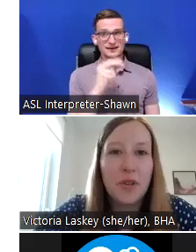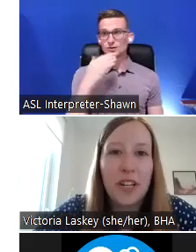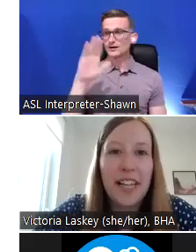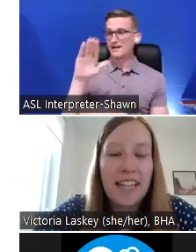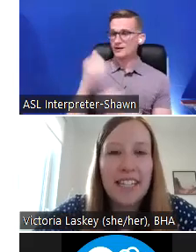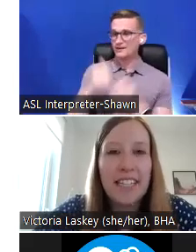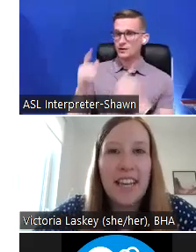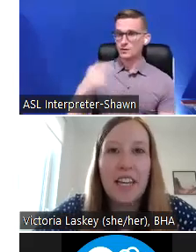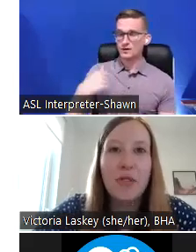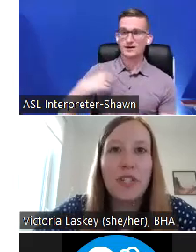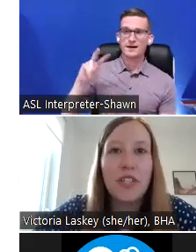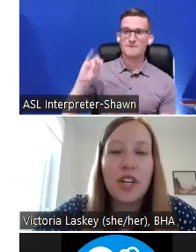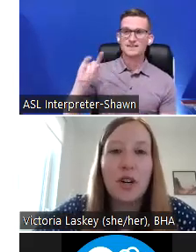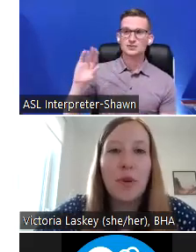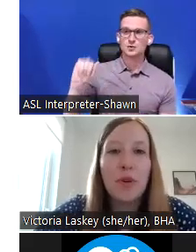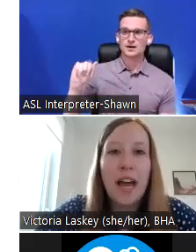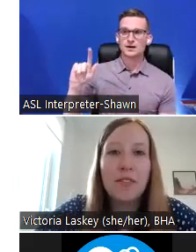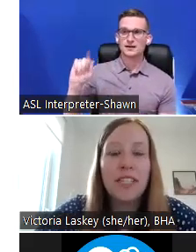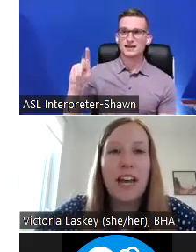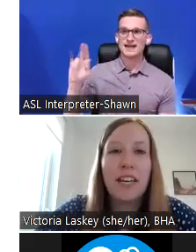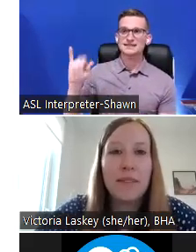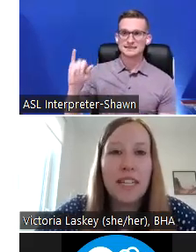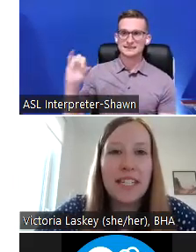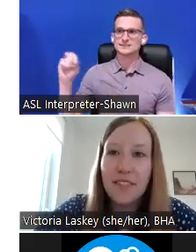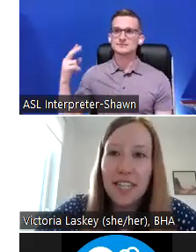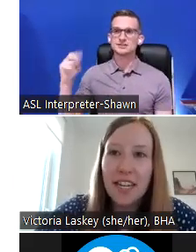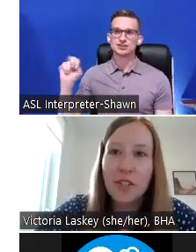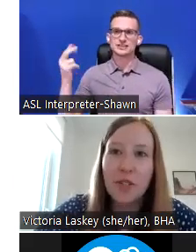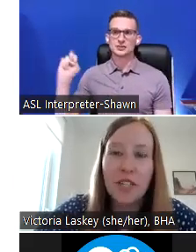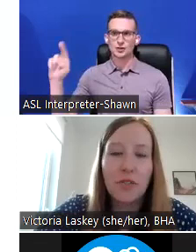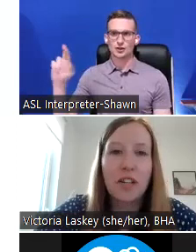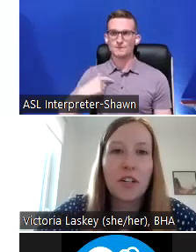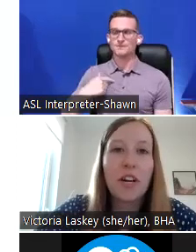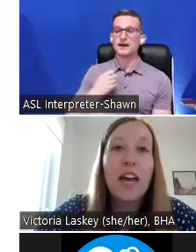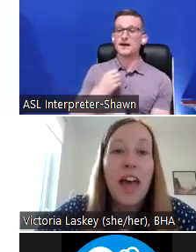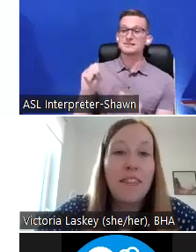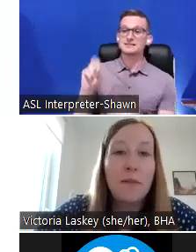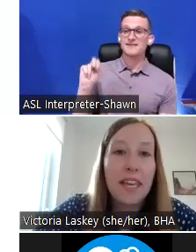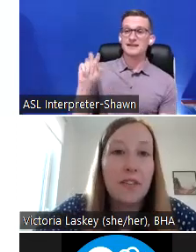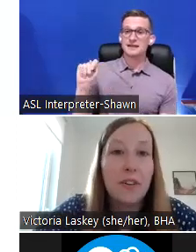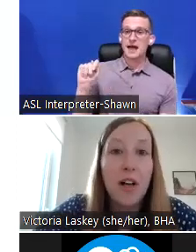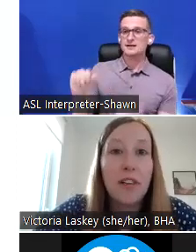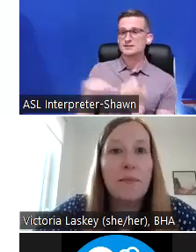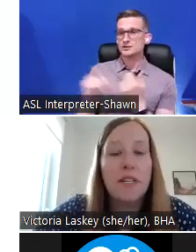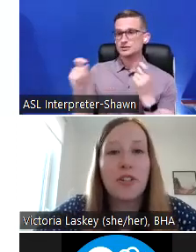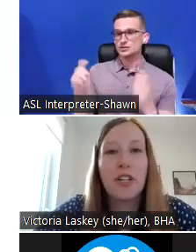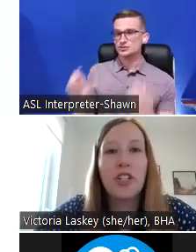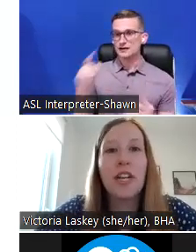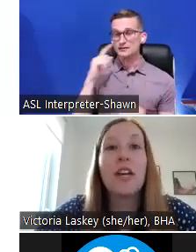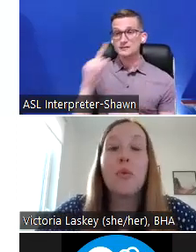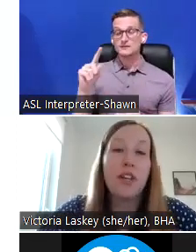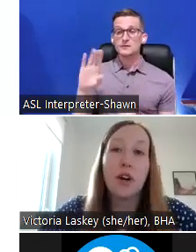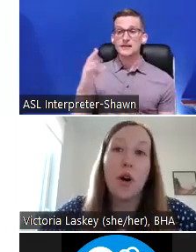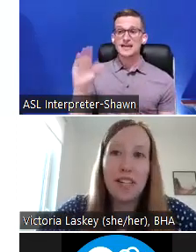is Victoria Lasky. I use she, her pronouns, and I am the SafetyNet Associate Director at the Behavioral Health